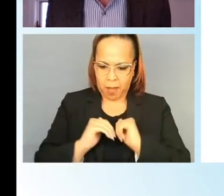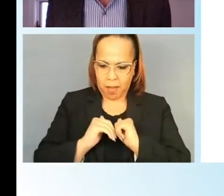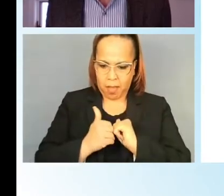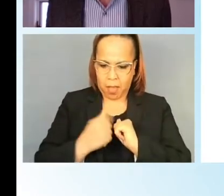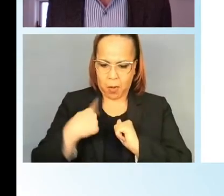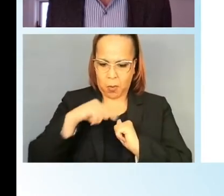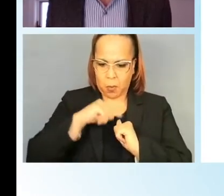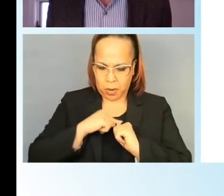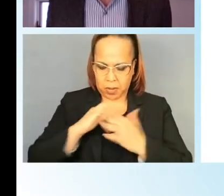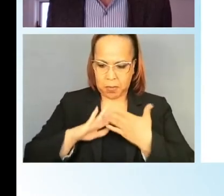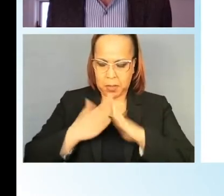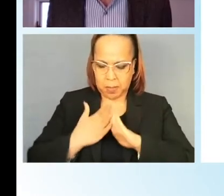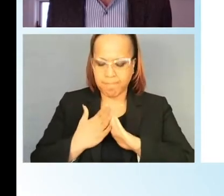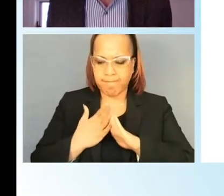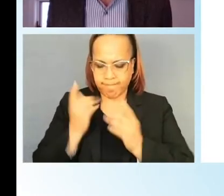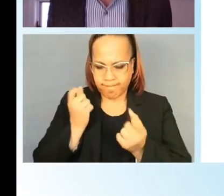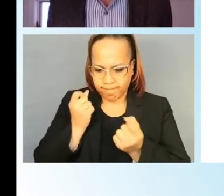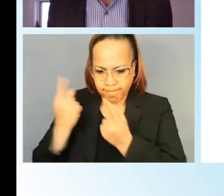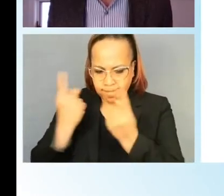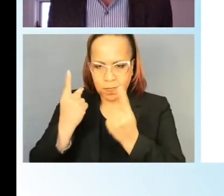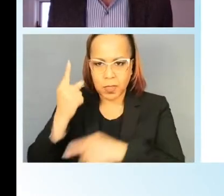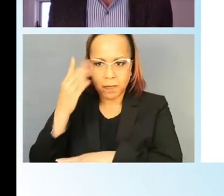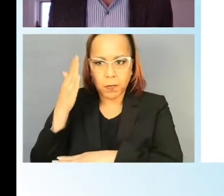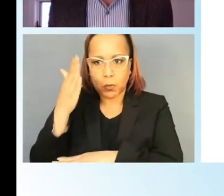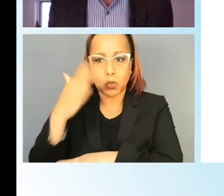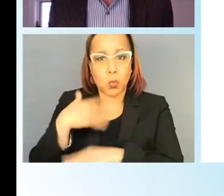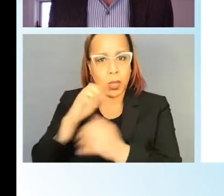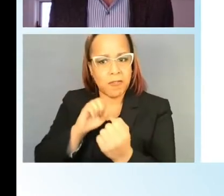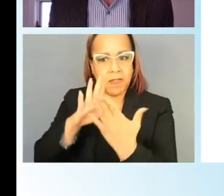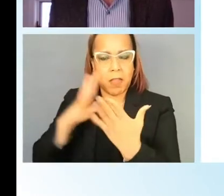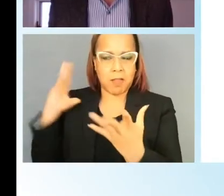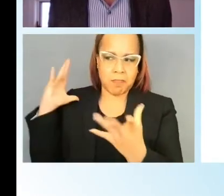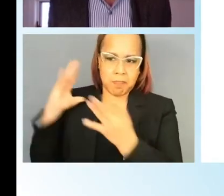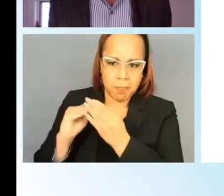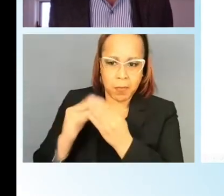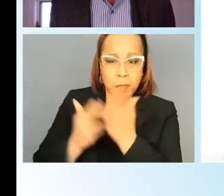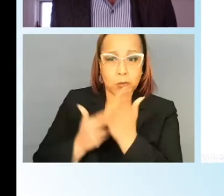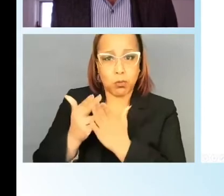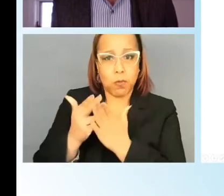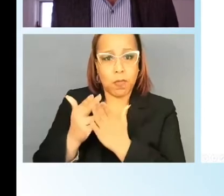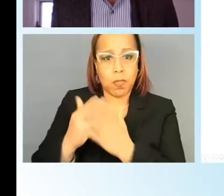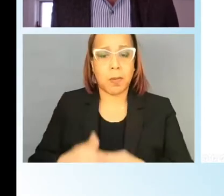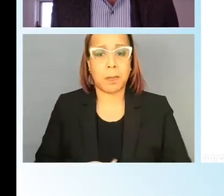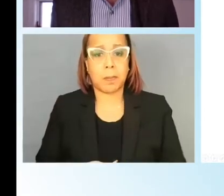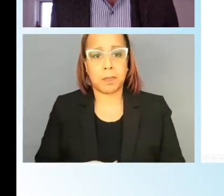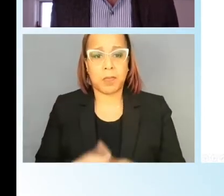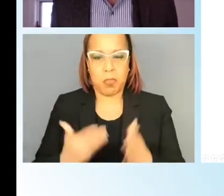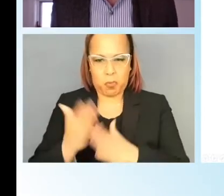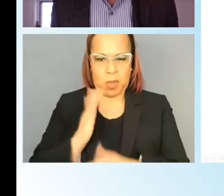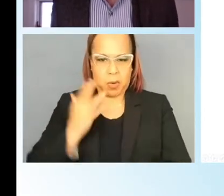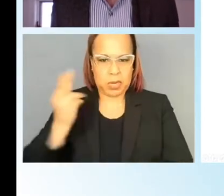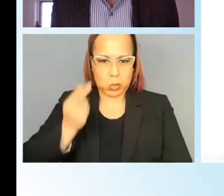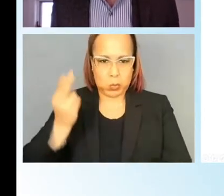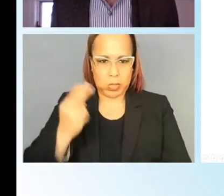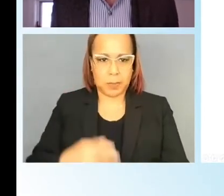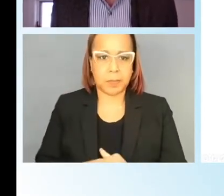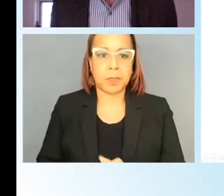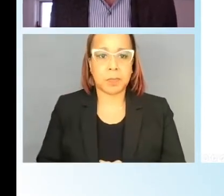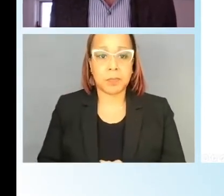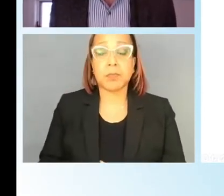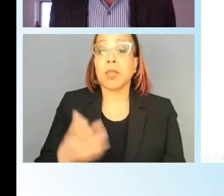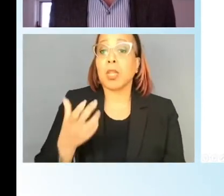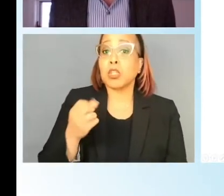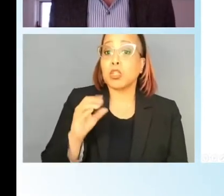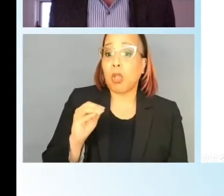shared future, in which we can face the truths that we confront through our history. And so what we're